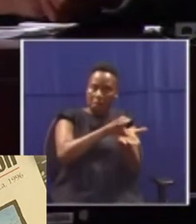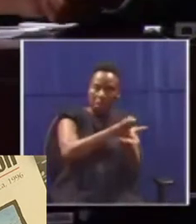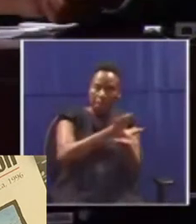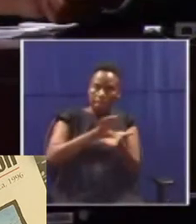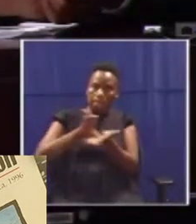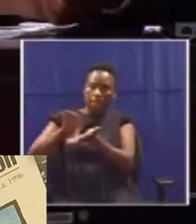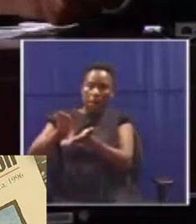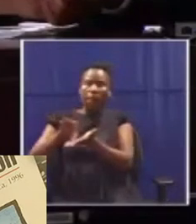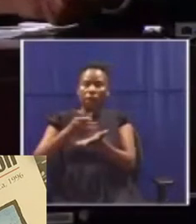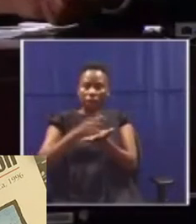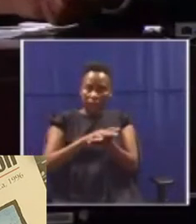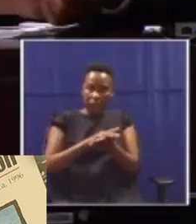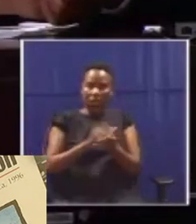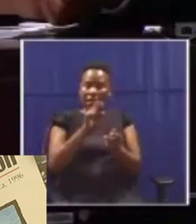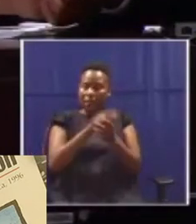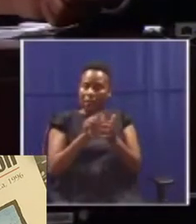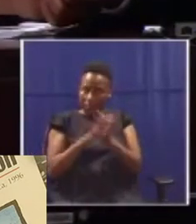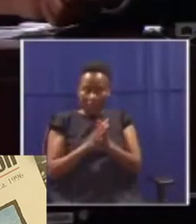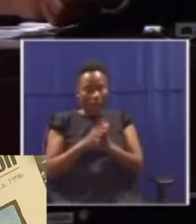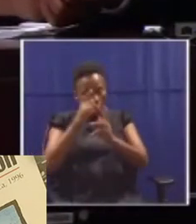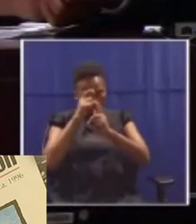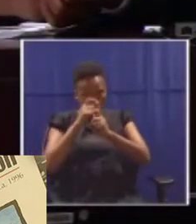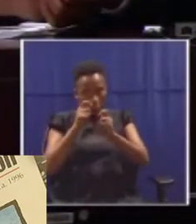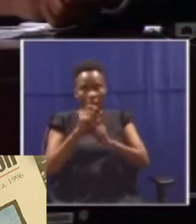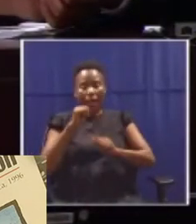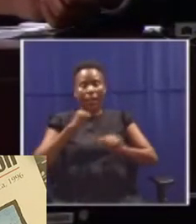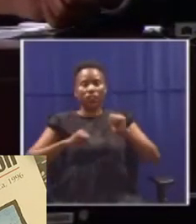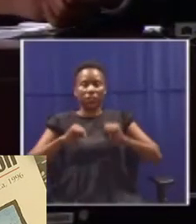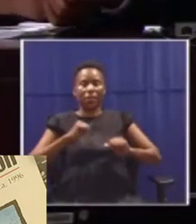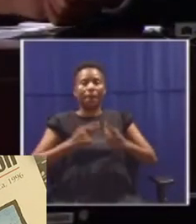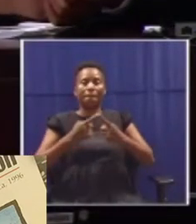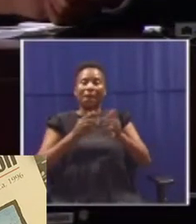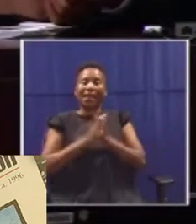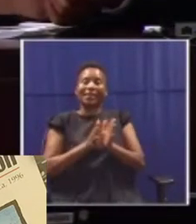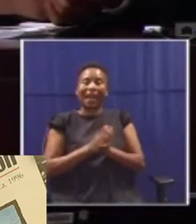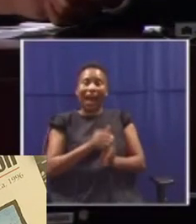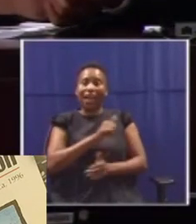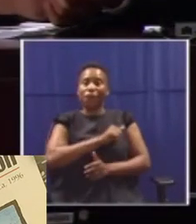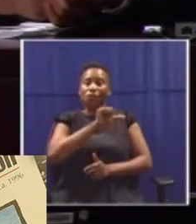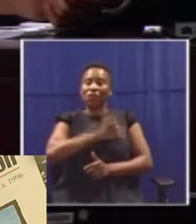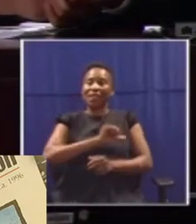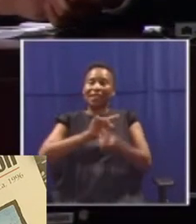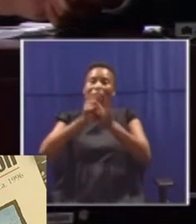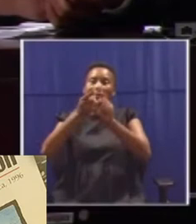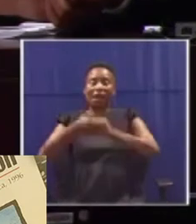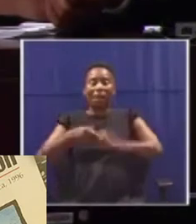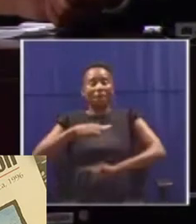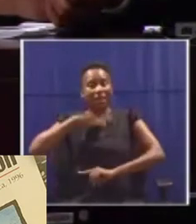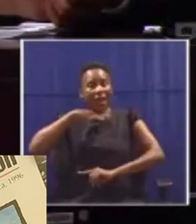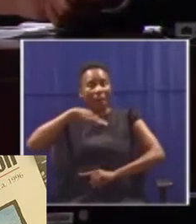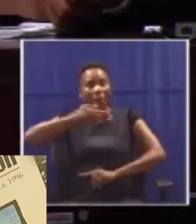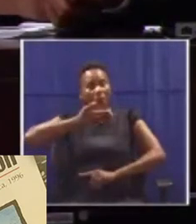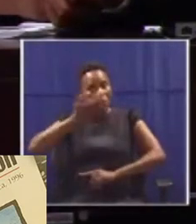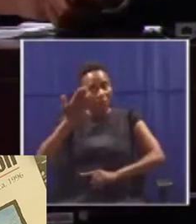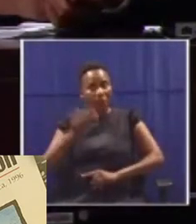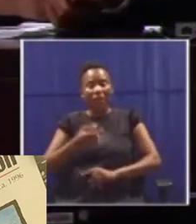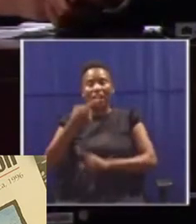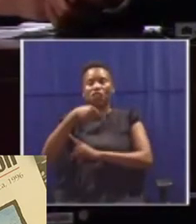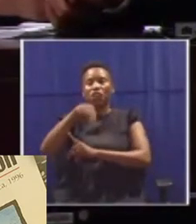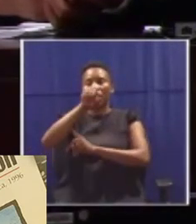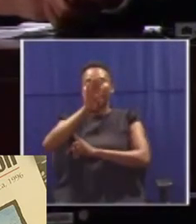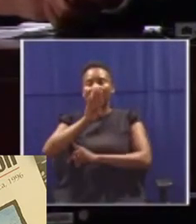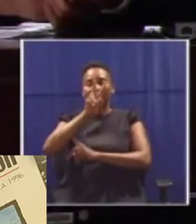And these are honorable actions, but they have unfortunately also become not enough.